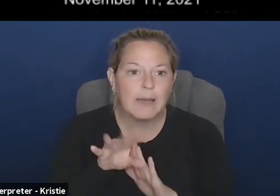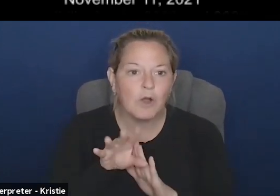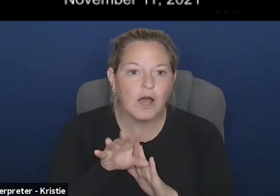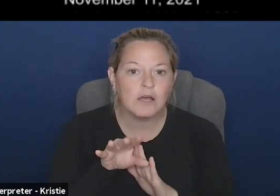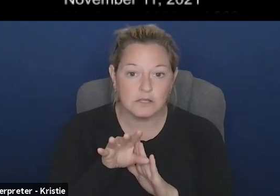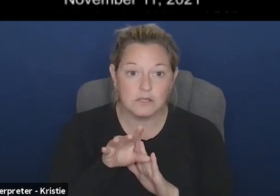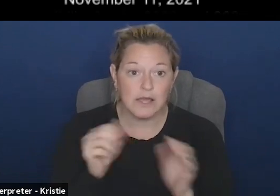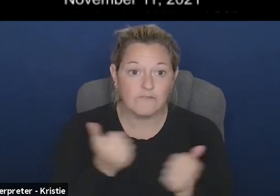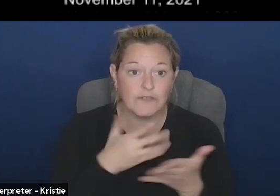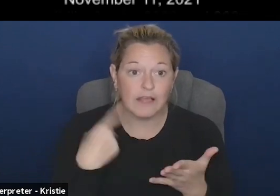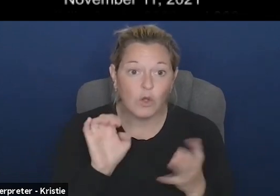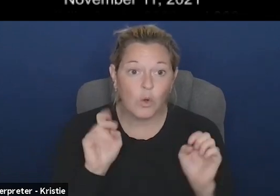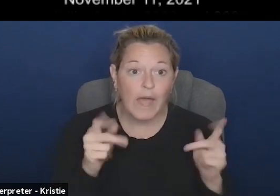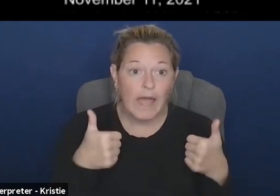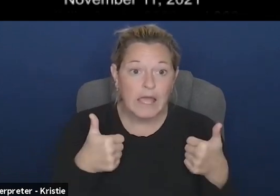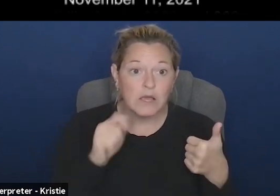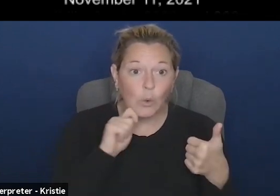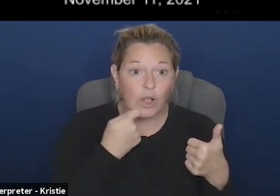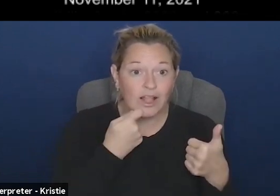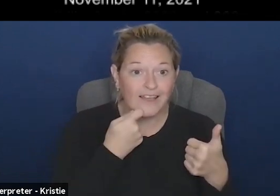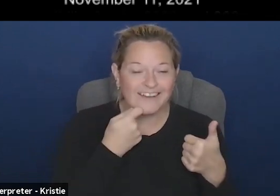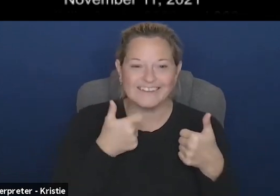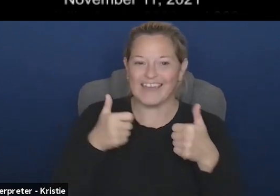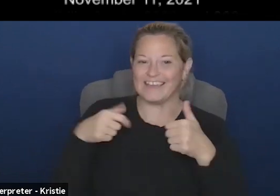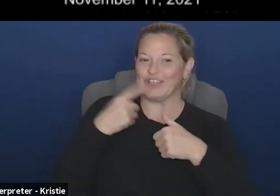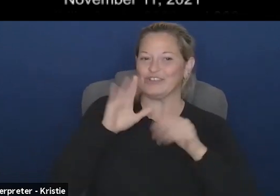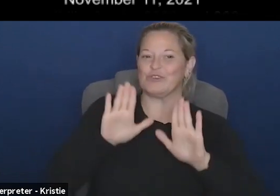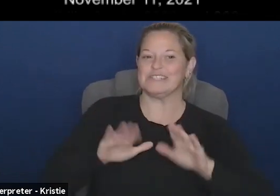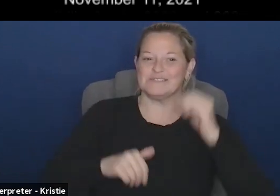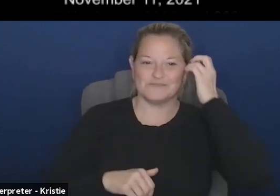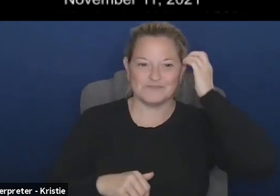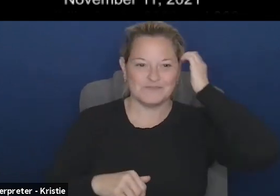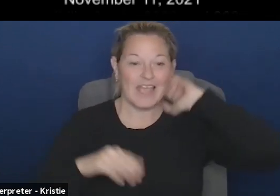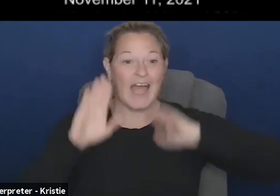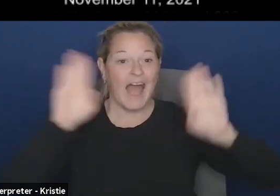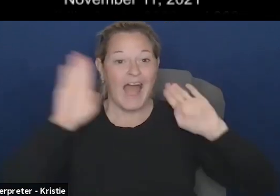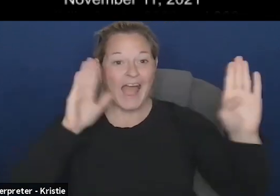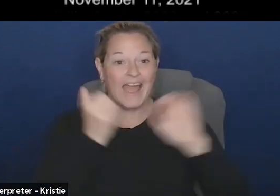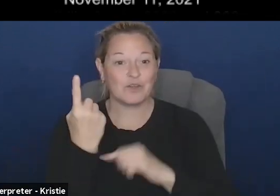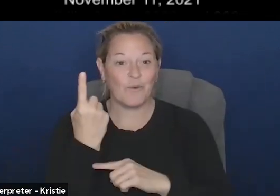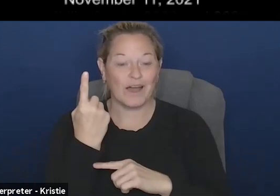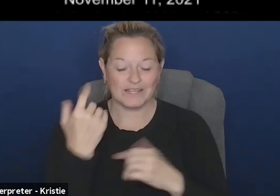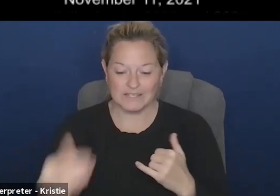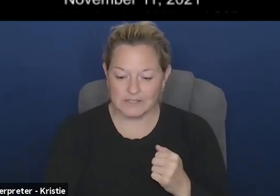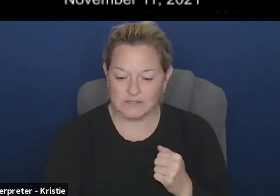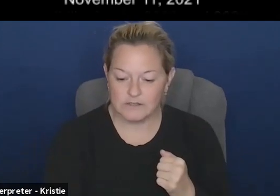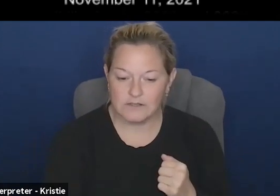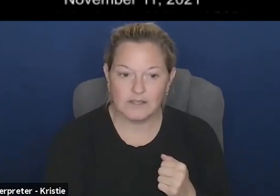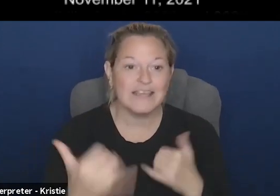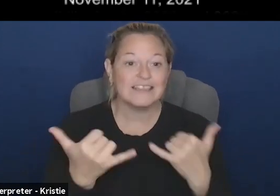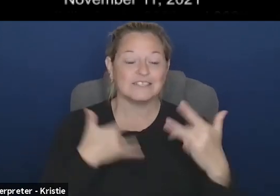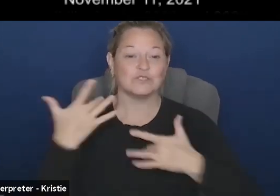looking okay? Everything yes. Cool? Looks great. All right. That's great. Hey, everybody. This is like so exciting